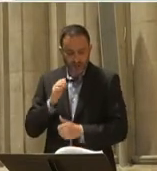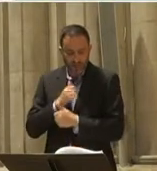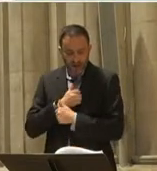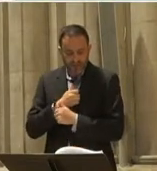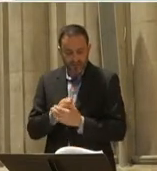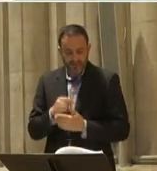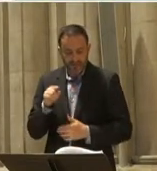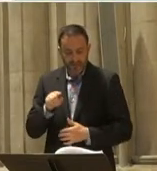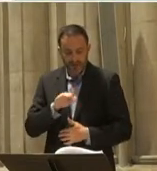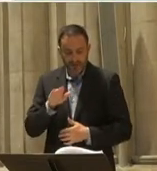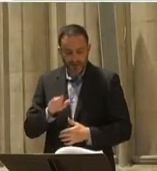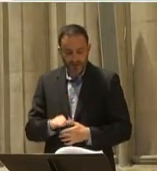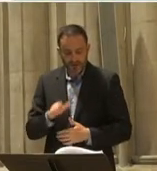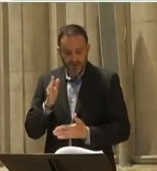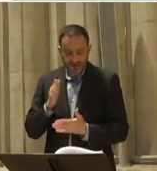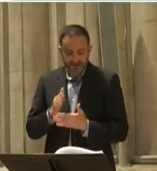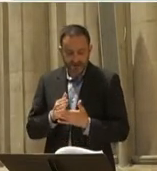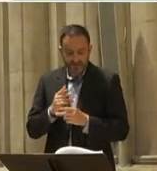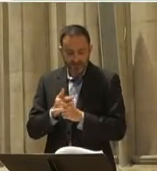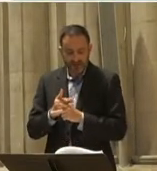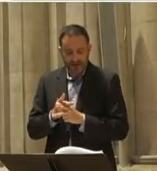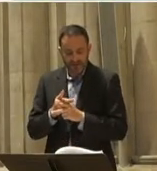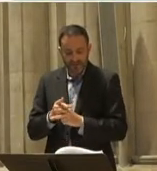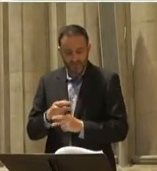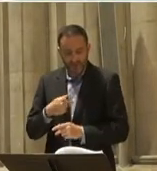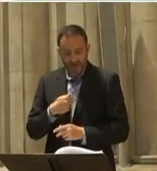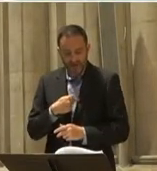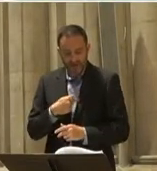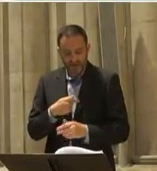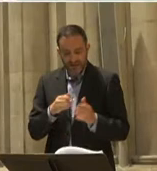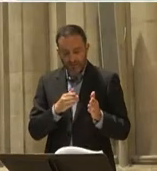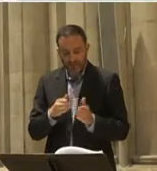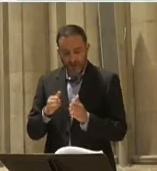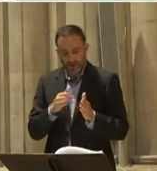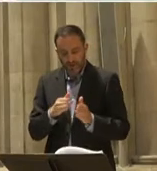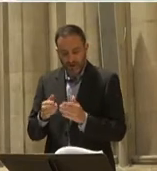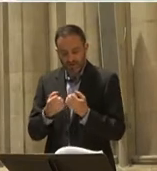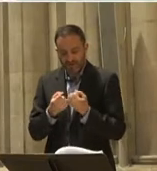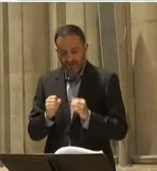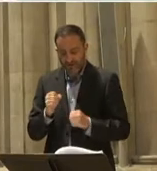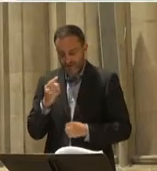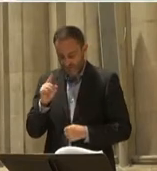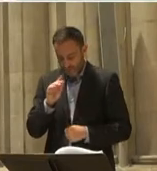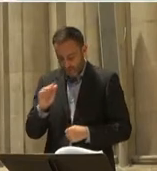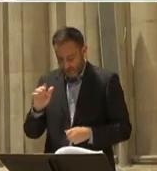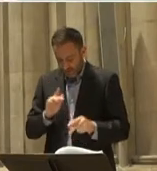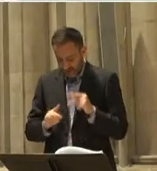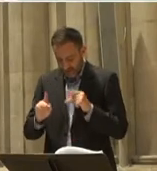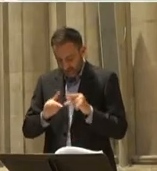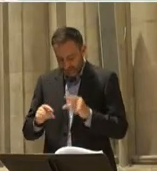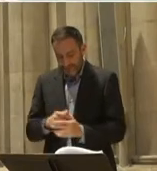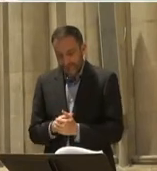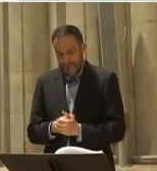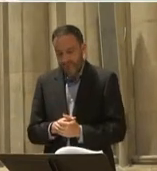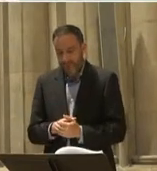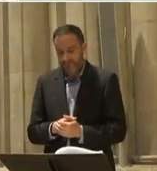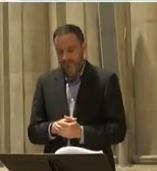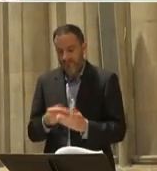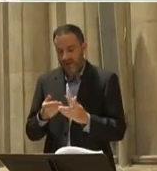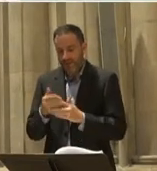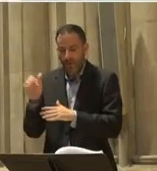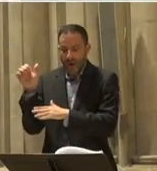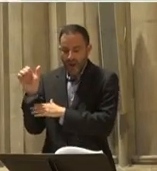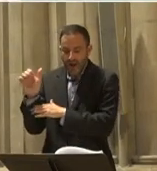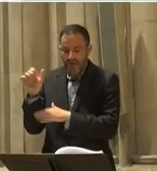love. Yet you never ceased to care for us and prepared the way of salvation for all people.